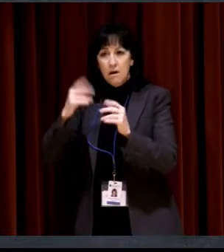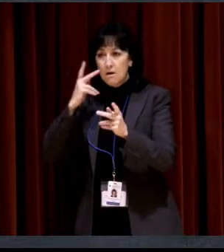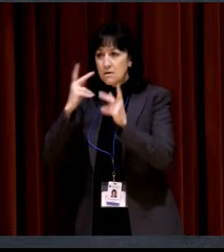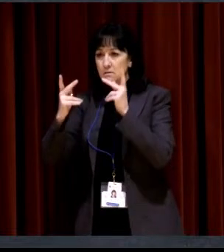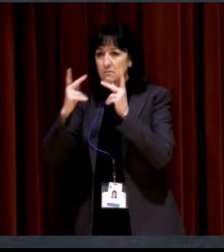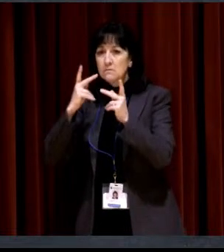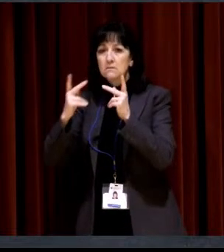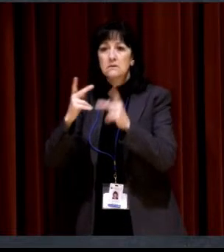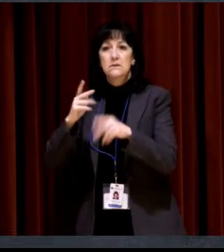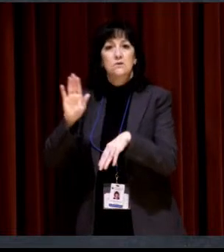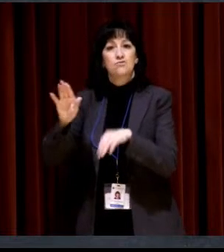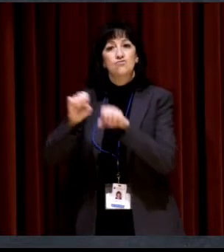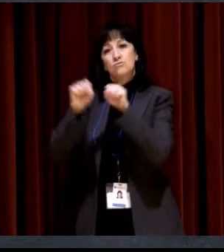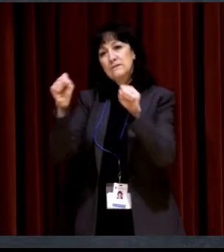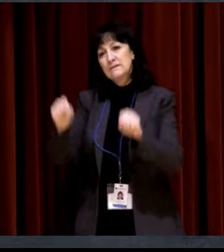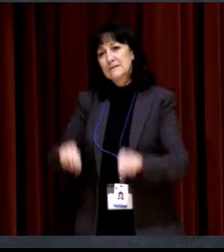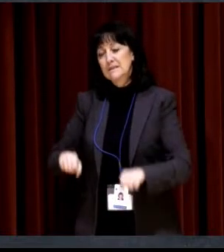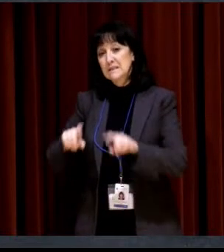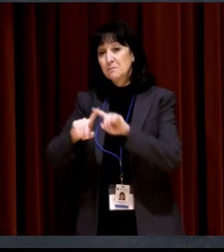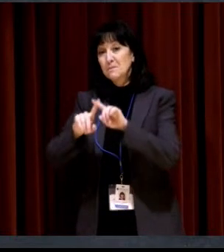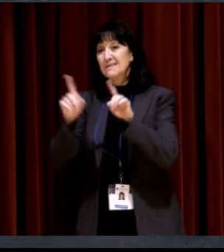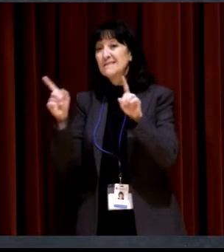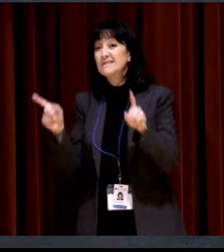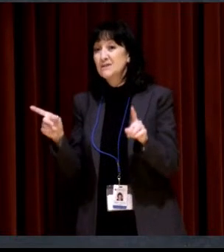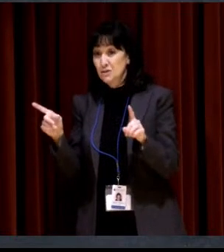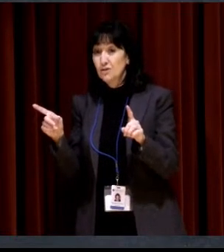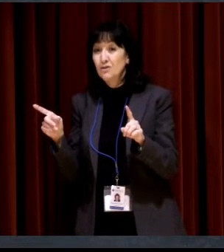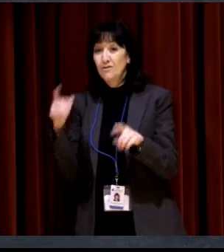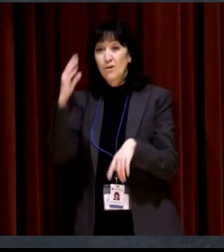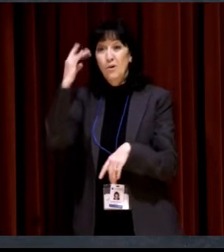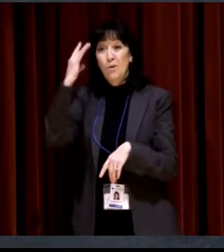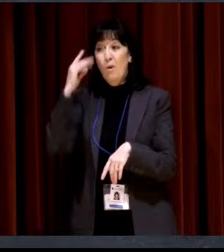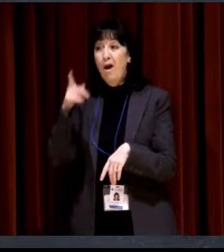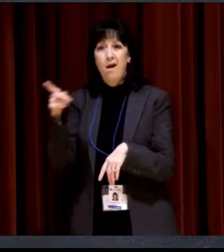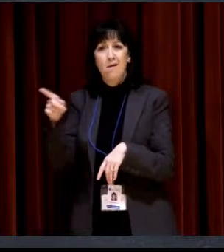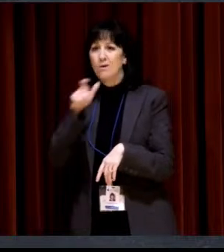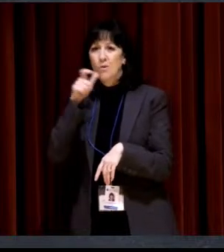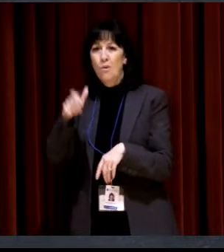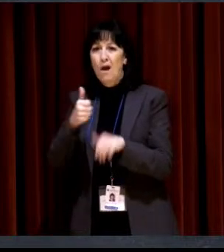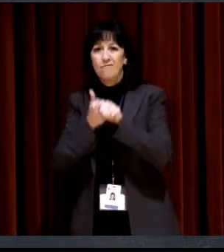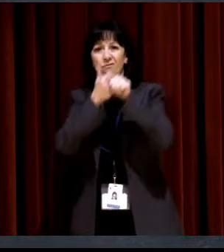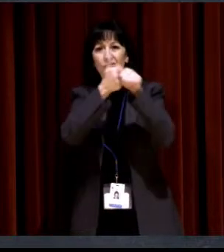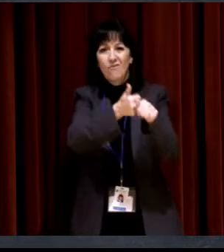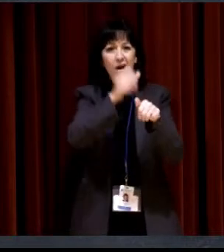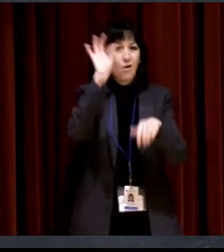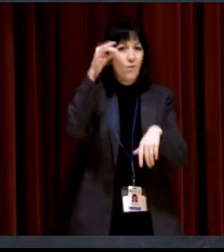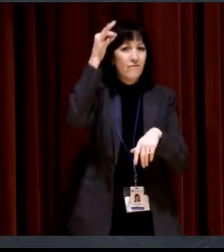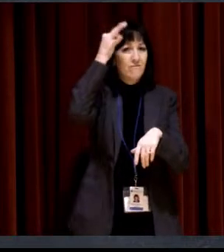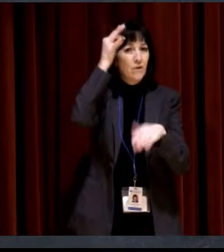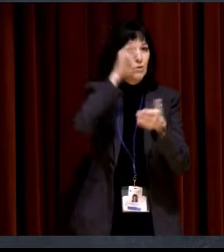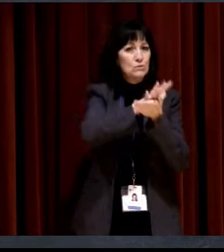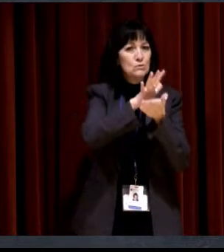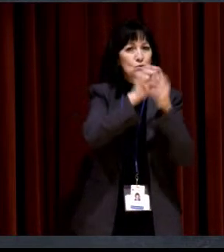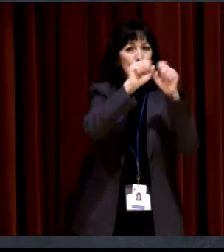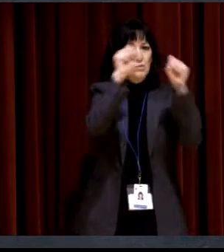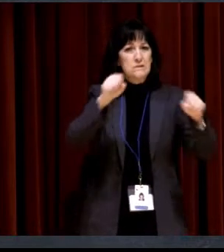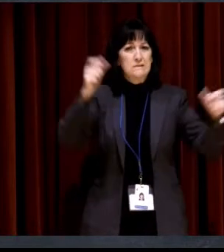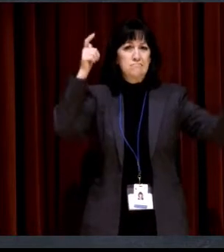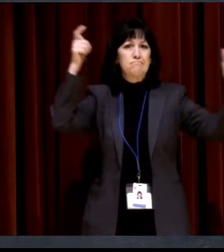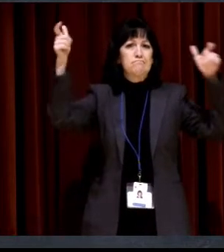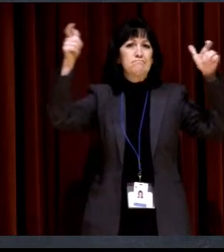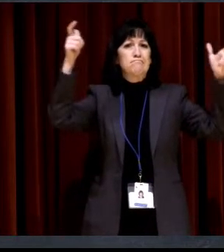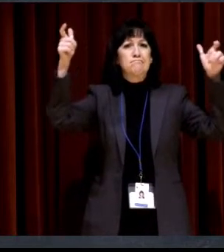not within the confines of our federal school system, which is very big. And so we're all doing the